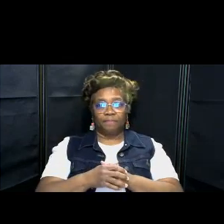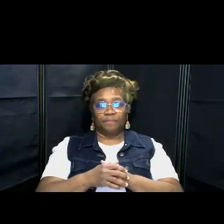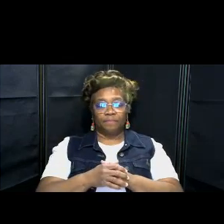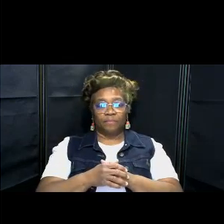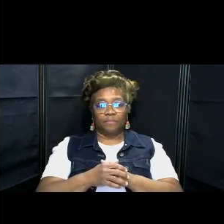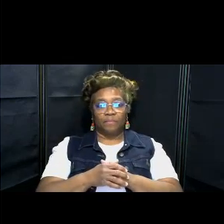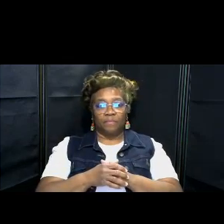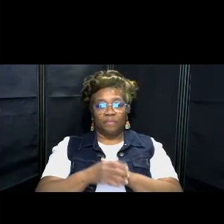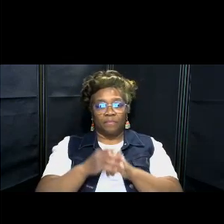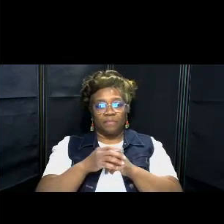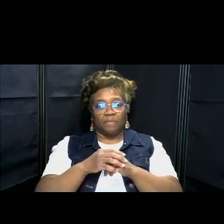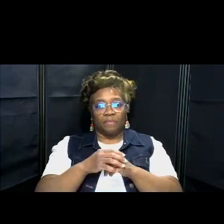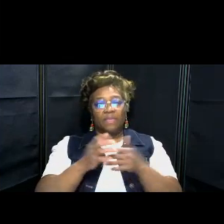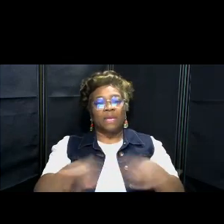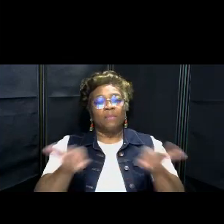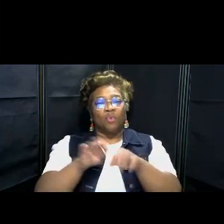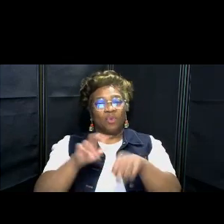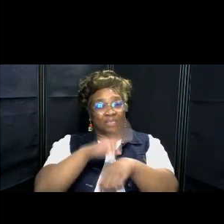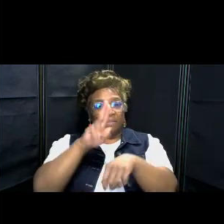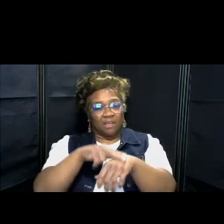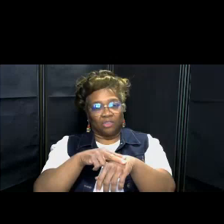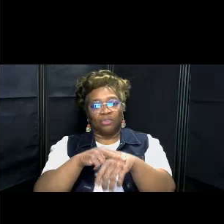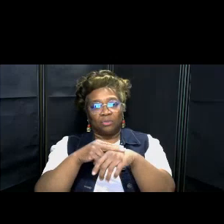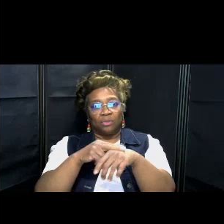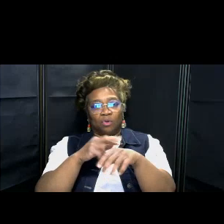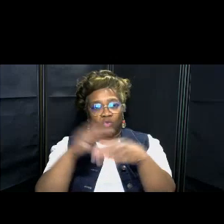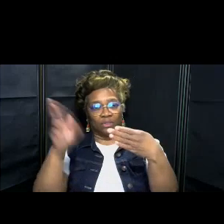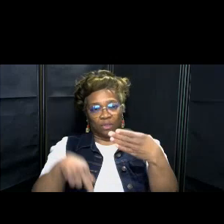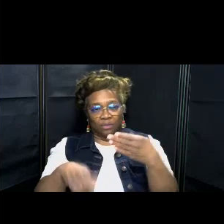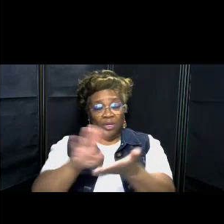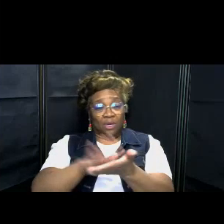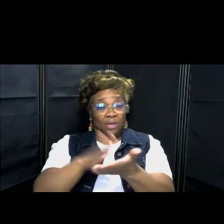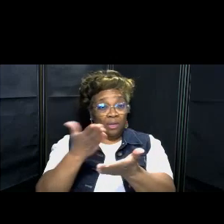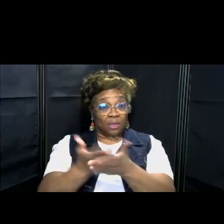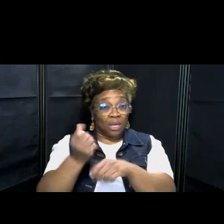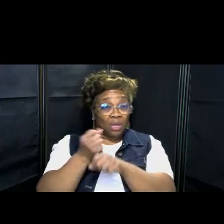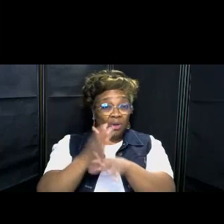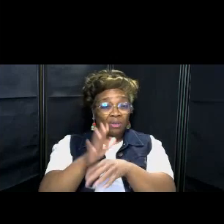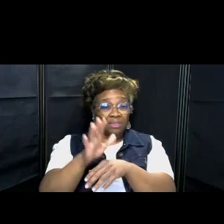So let's go with some national key findings. Cooking causes an average of